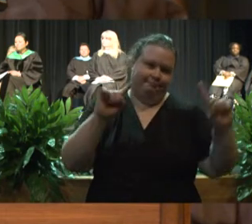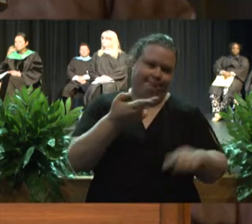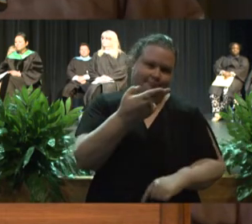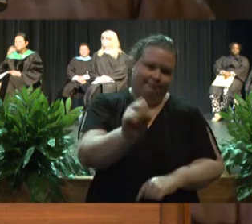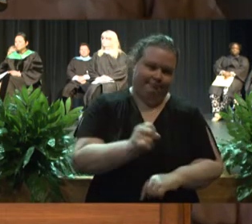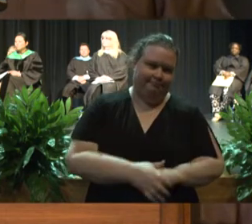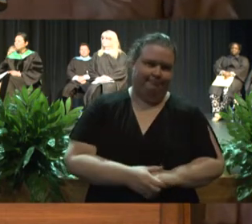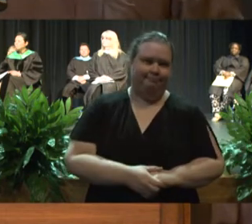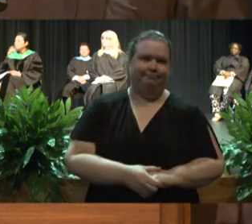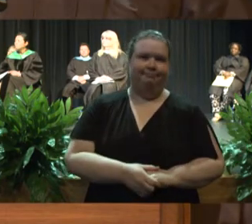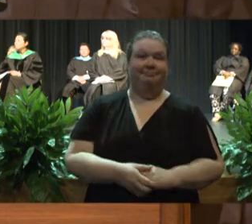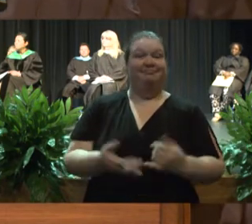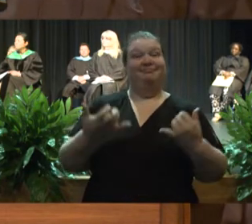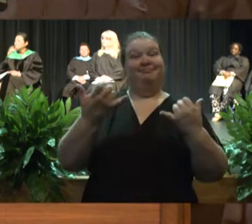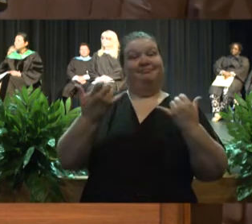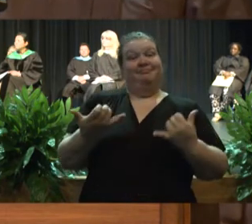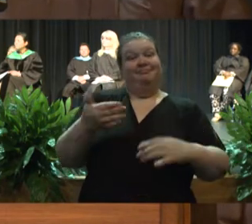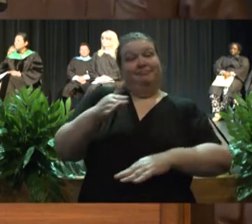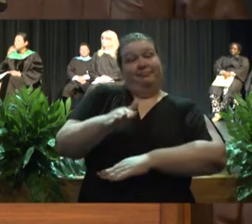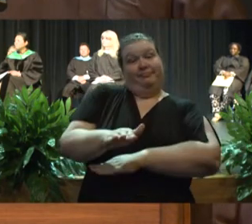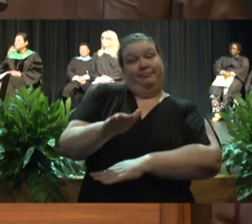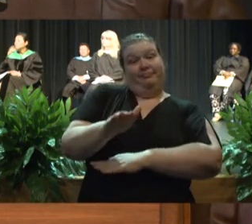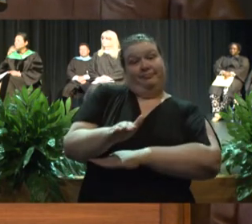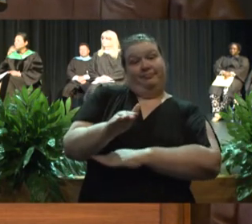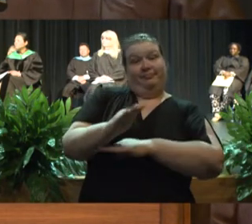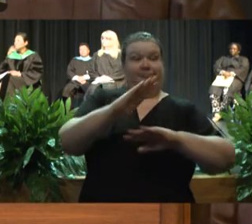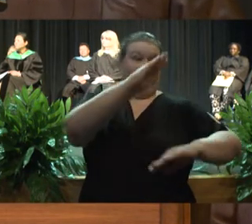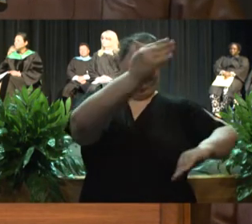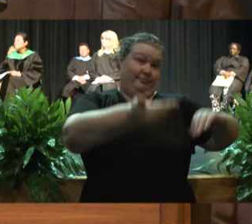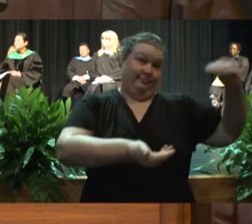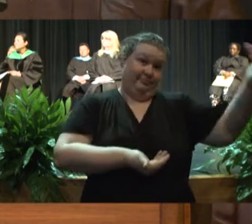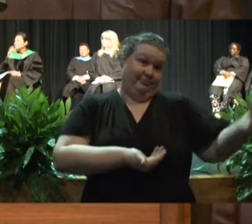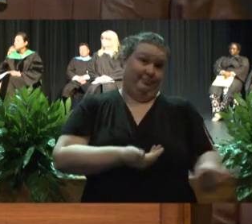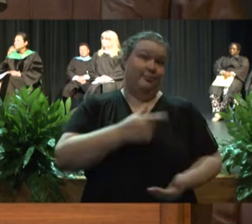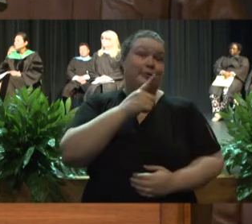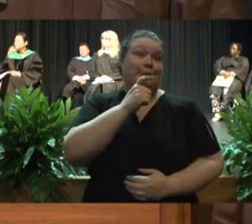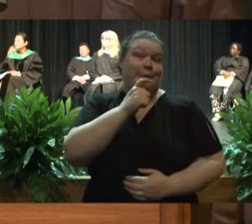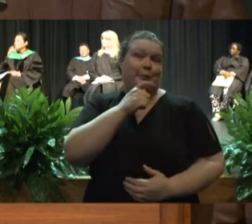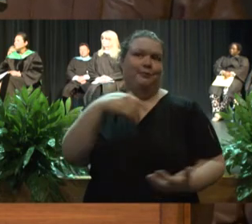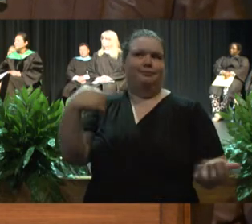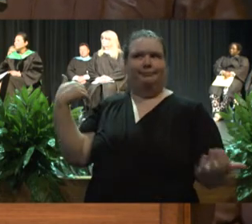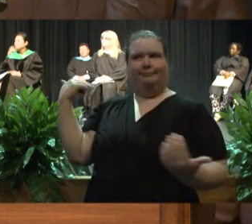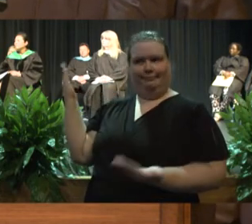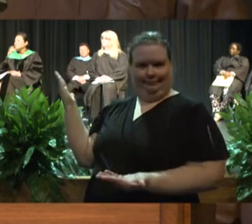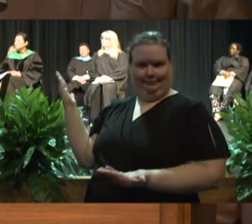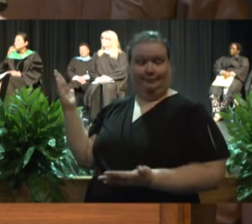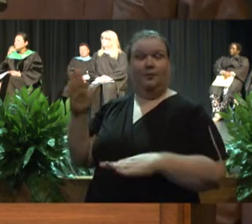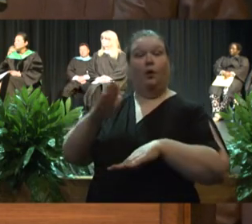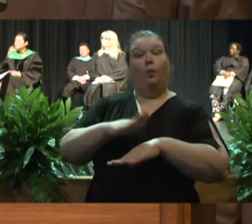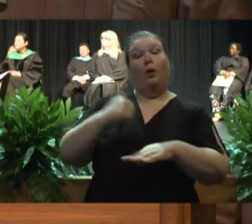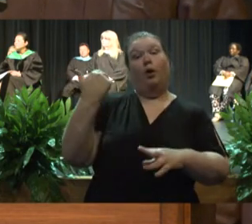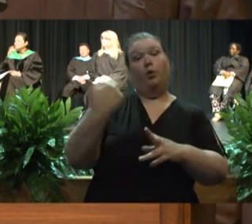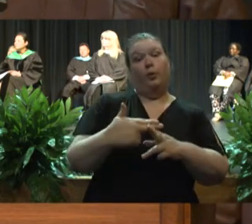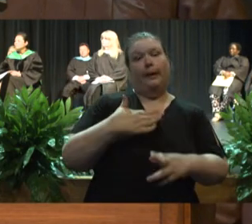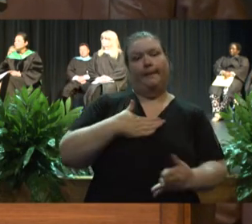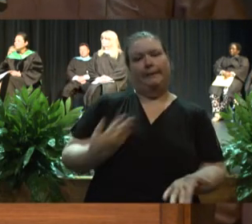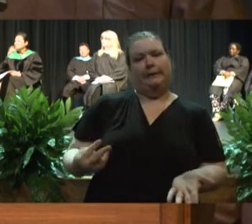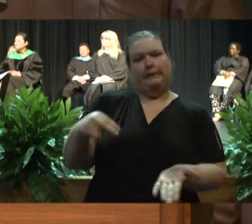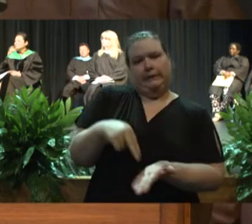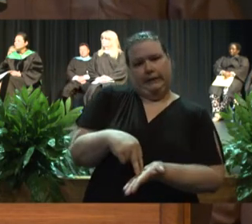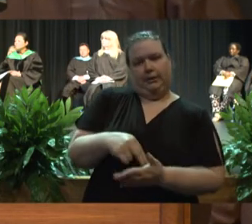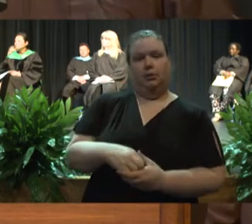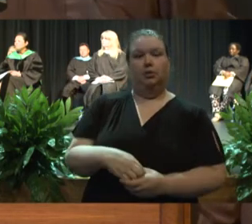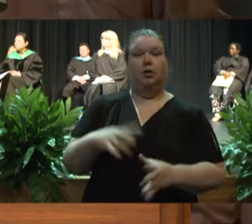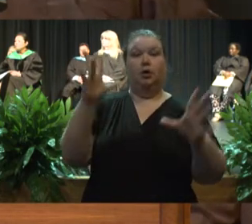We are very pleased to have with us this evening our distinguished guests. Would you please stand when I call your